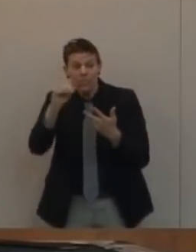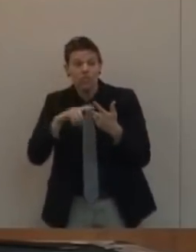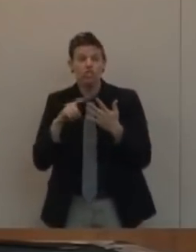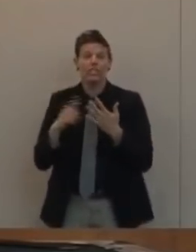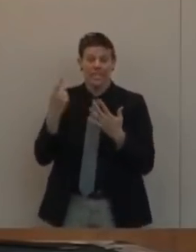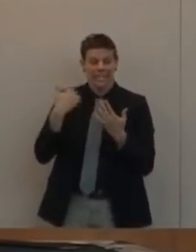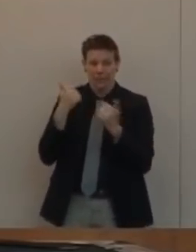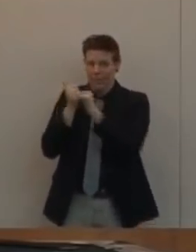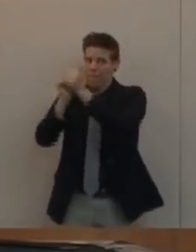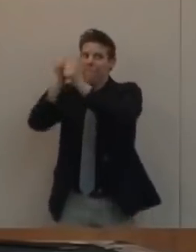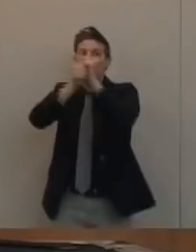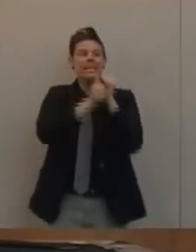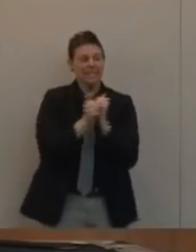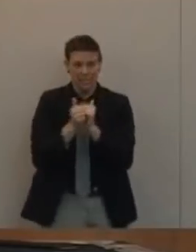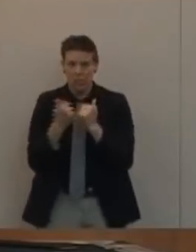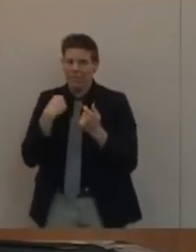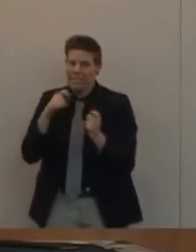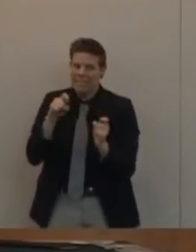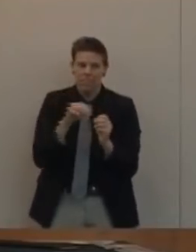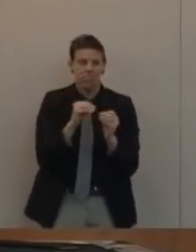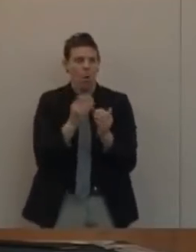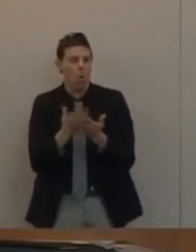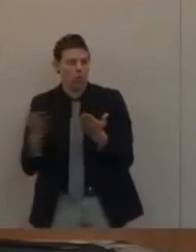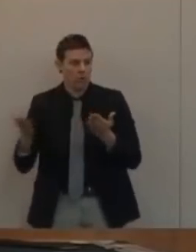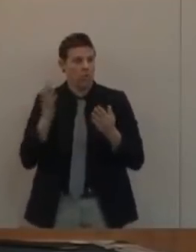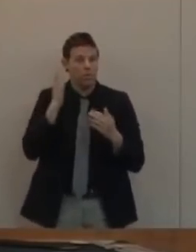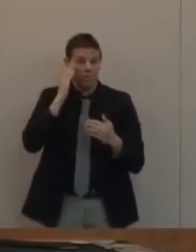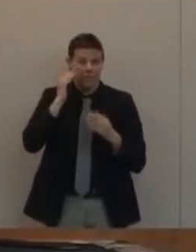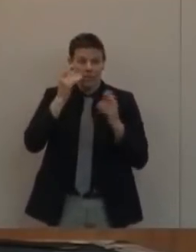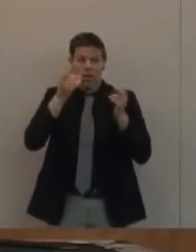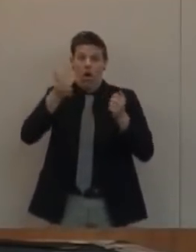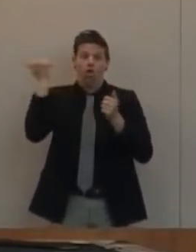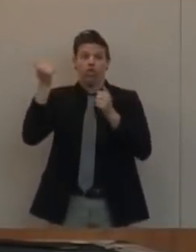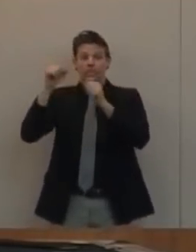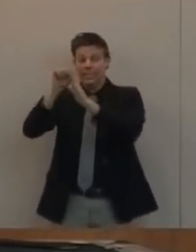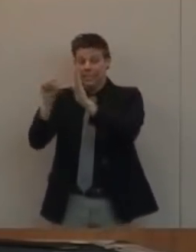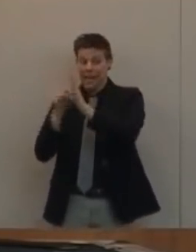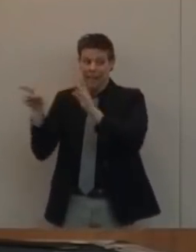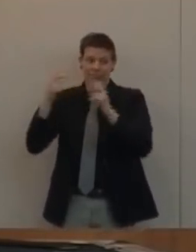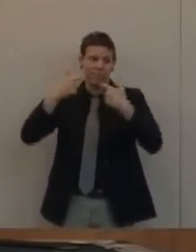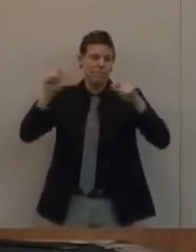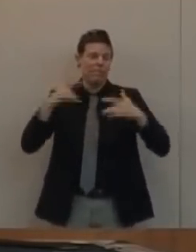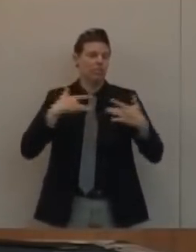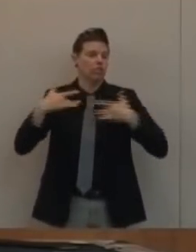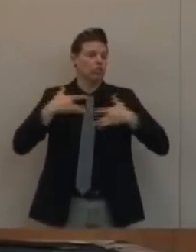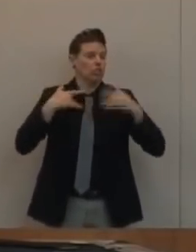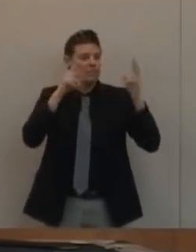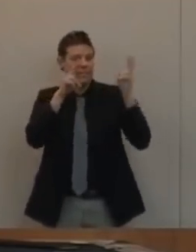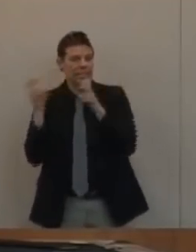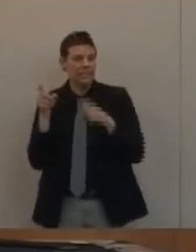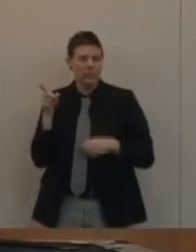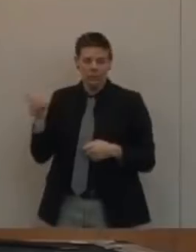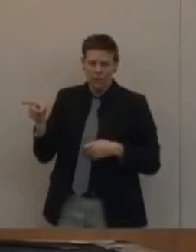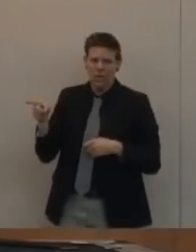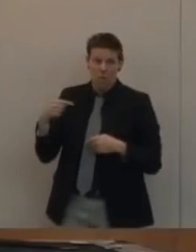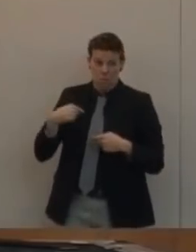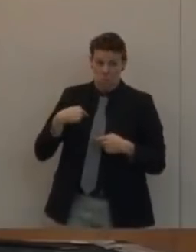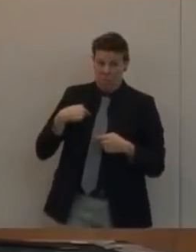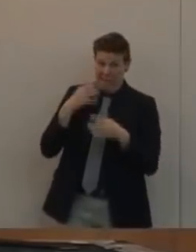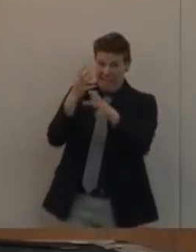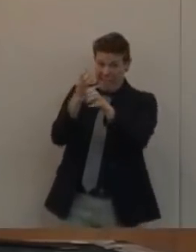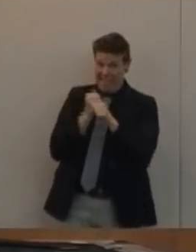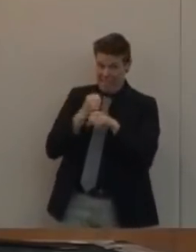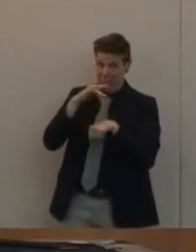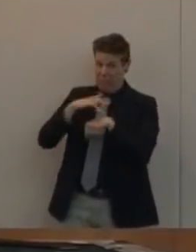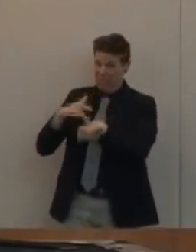those epicenter issues in those other states, I think it's highly likely that that will move not to New Mexico, but we ask